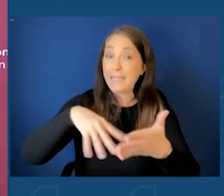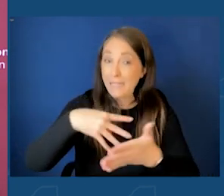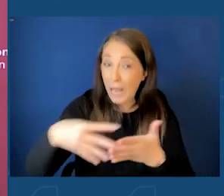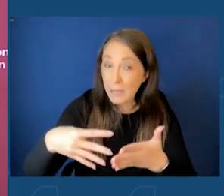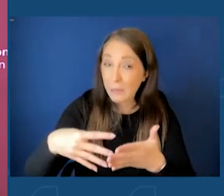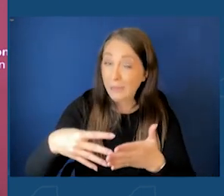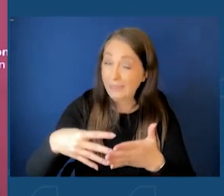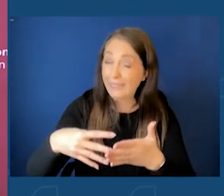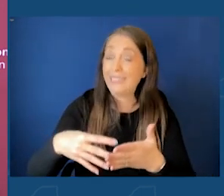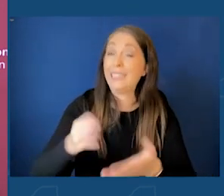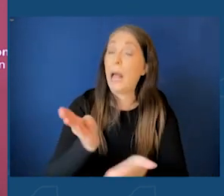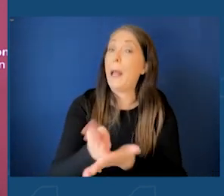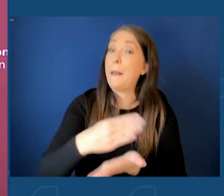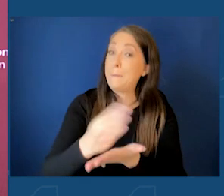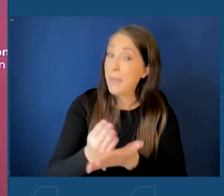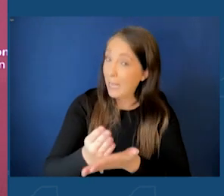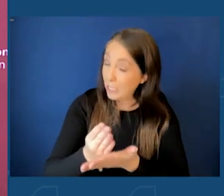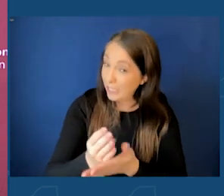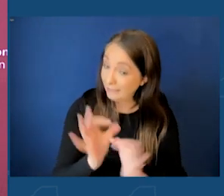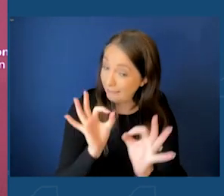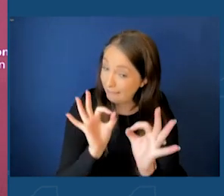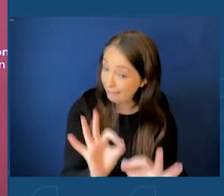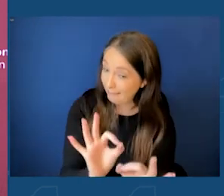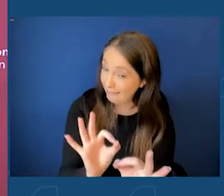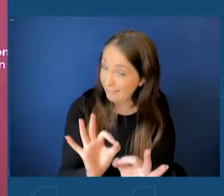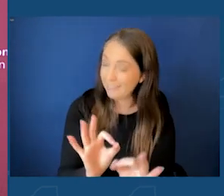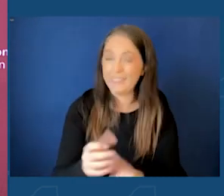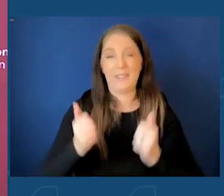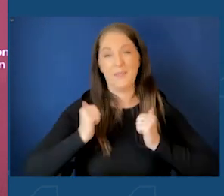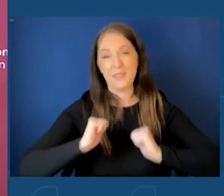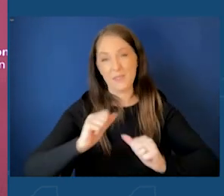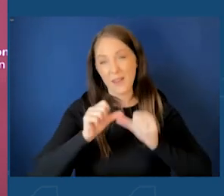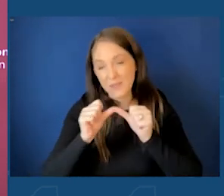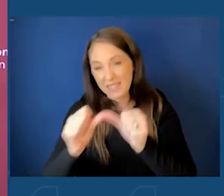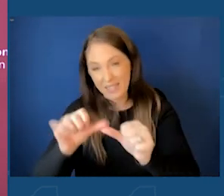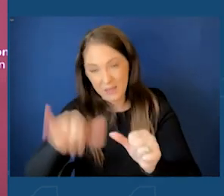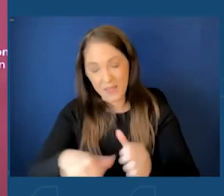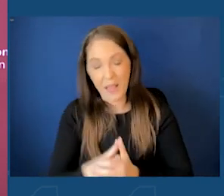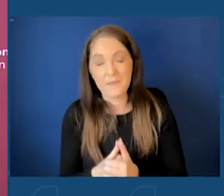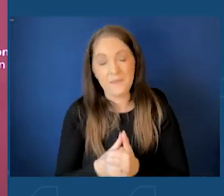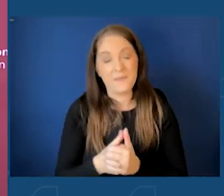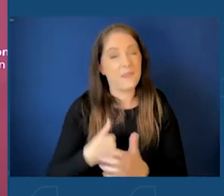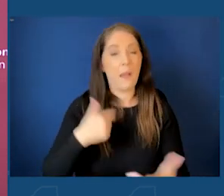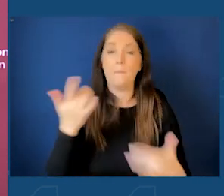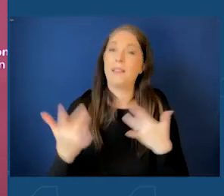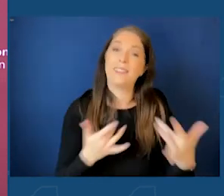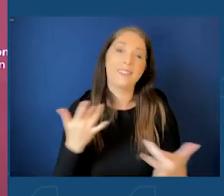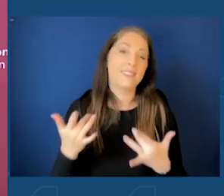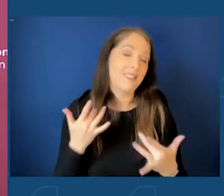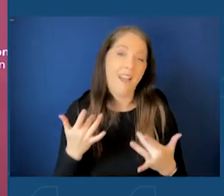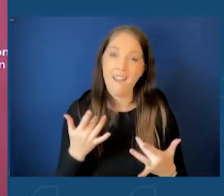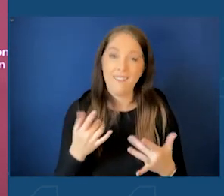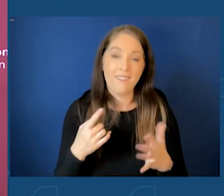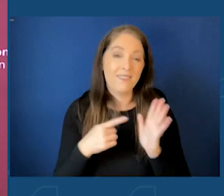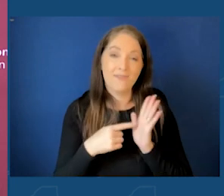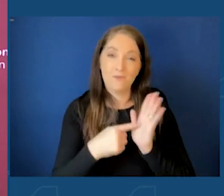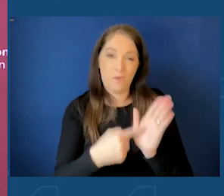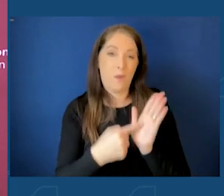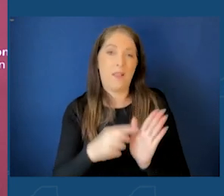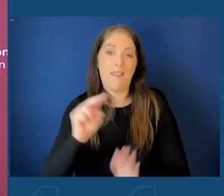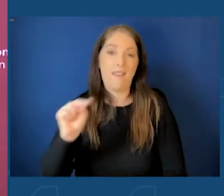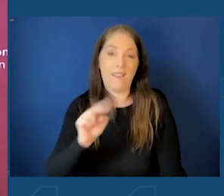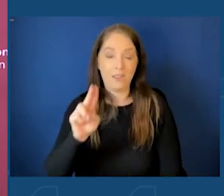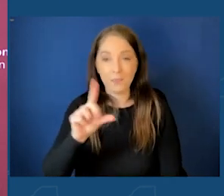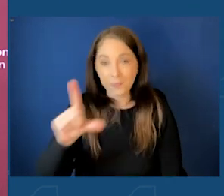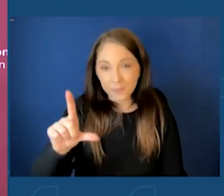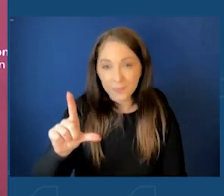And we're going to try to keep it that way, and we're going to try to stay that way. So I'm excited on behalf of the National Urban League and the